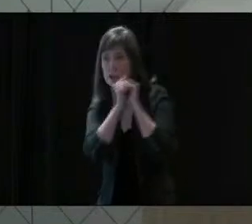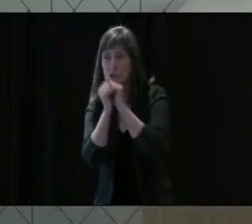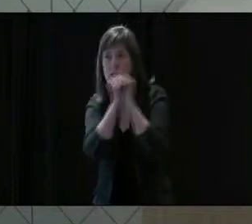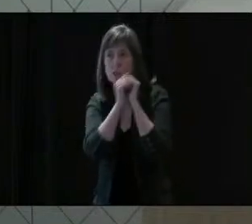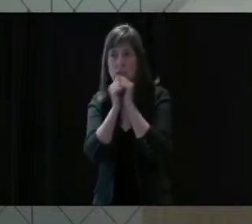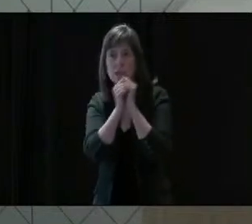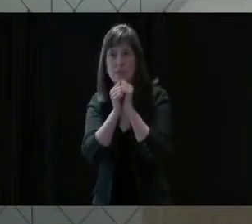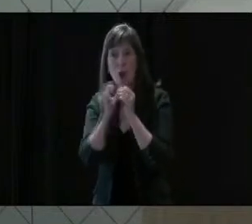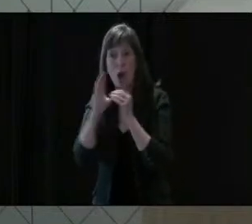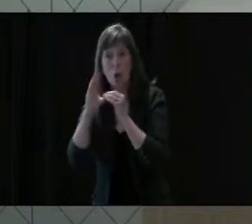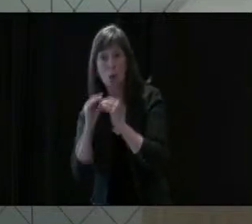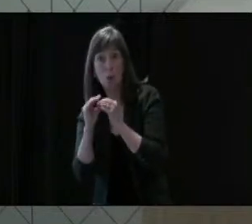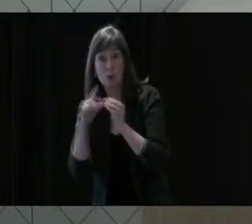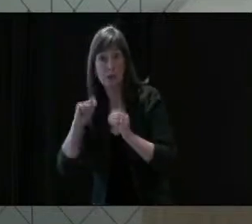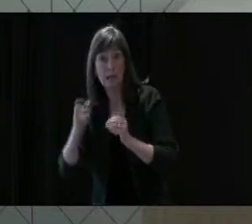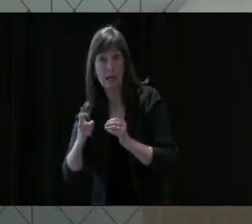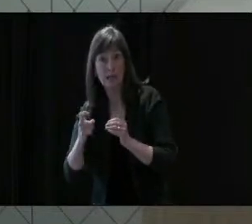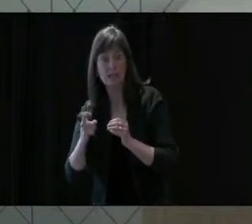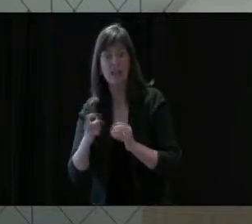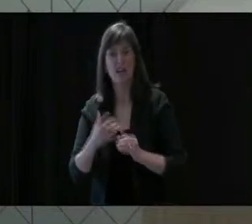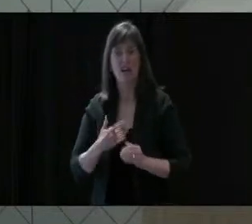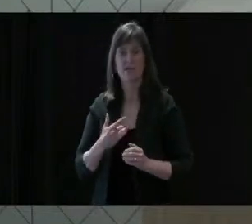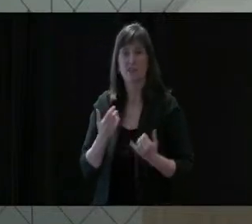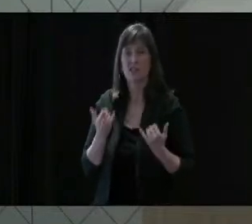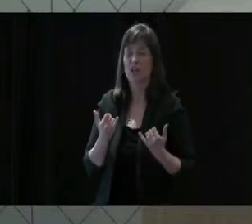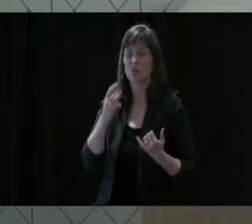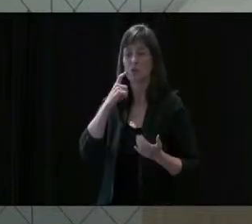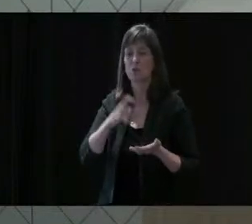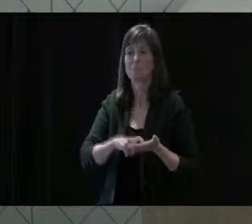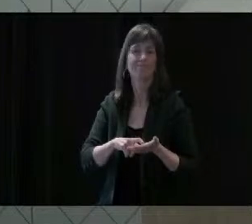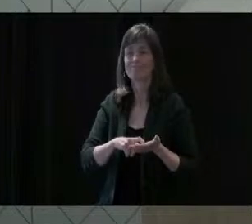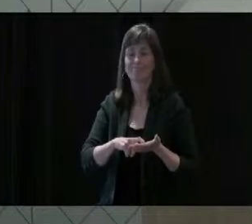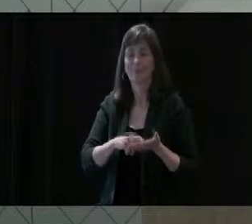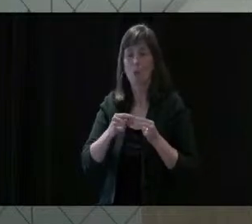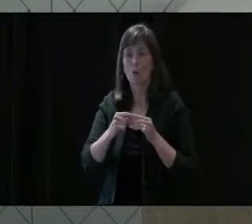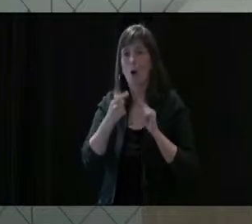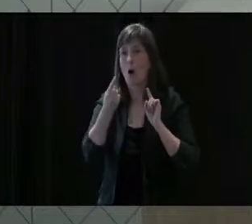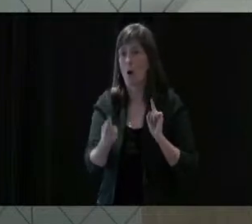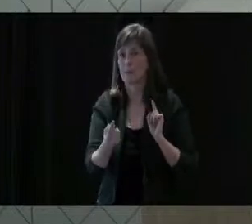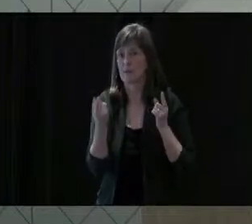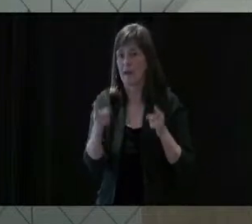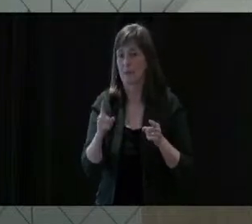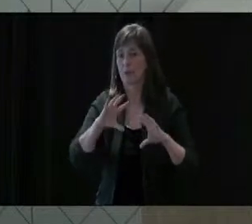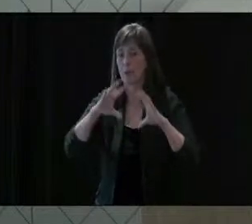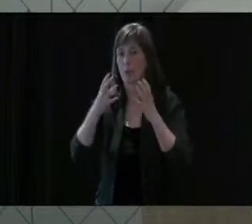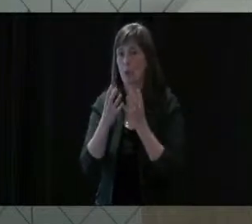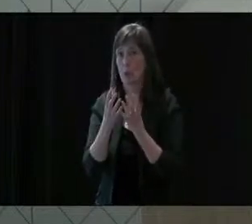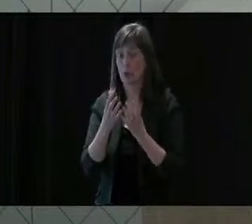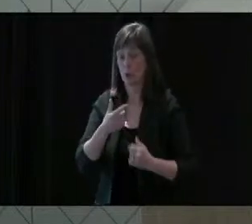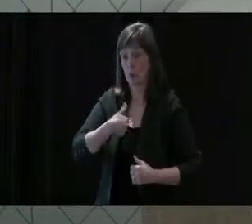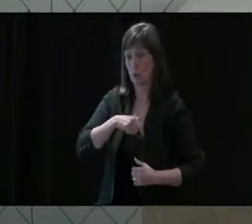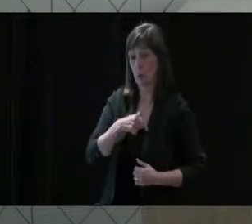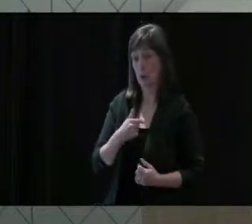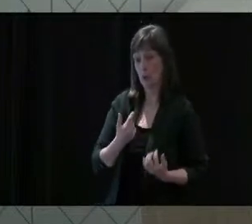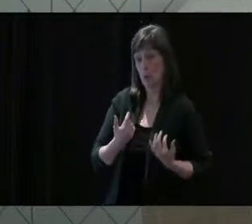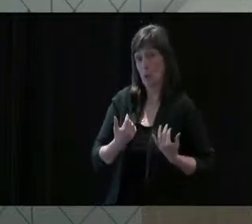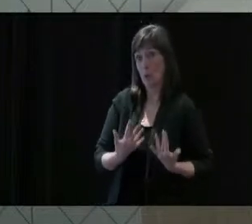taxes, we are going to find that that situation will reverse. And so we don't think that Newfoundland and Labrador will